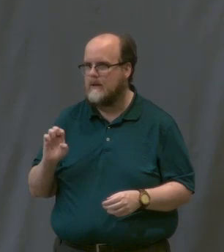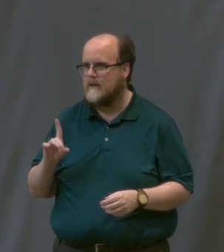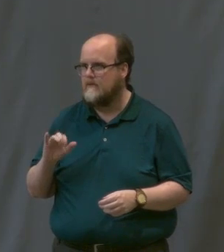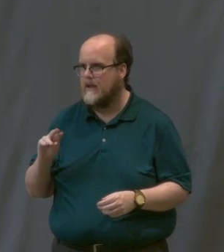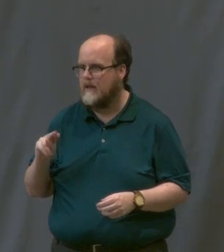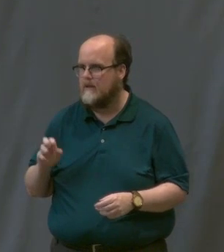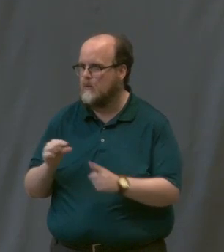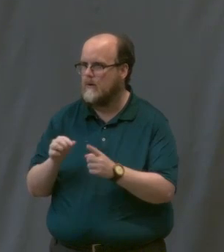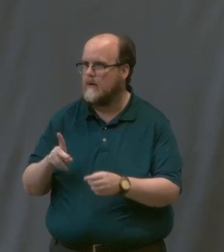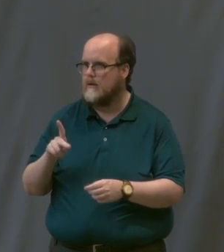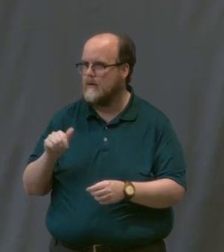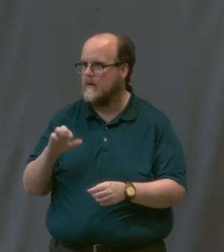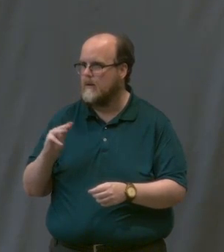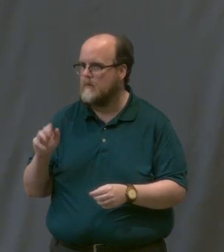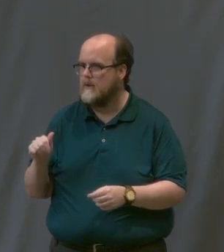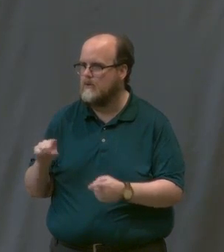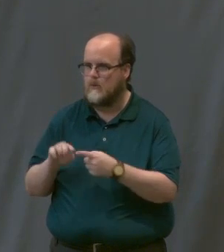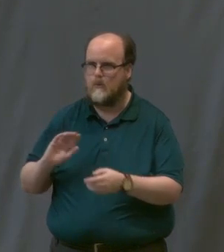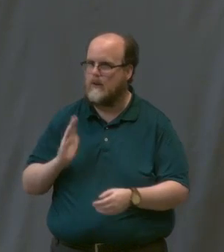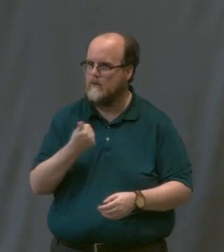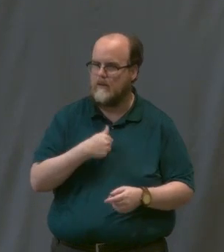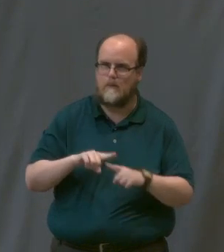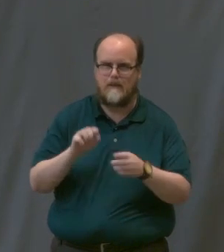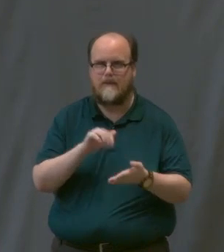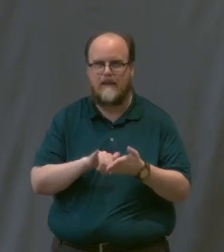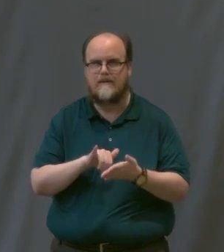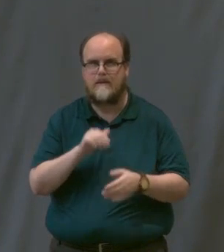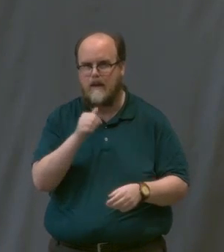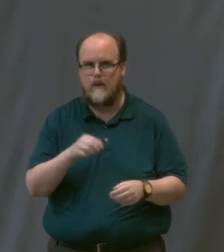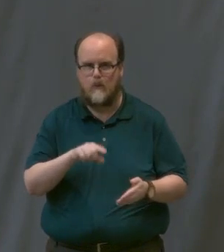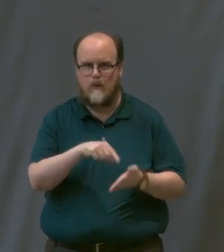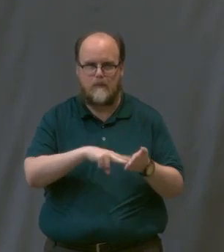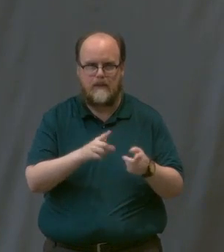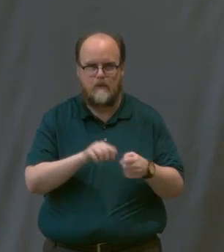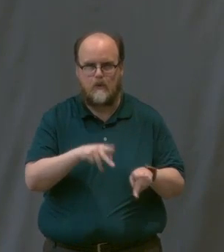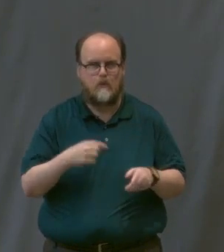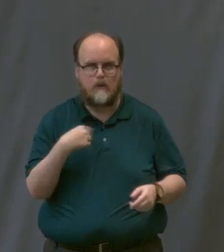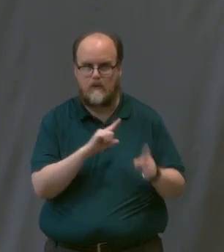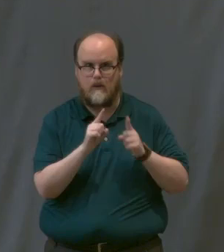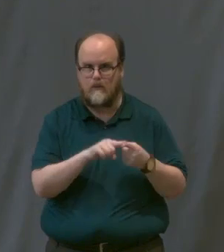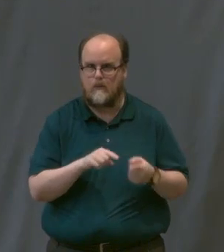ourselves, but that's not what karma means to this person we're talking to, maybe. Yeah.